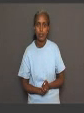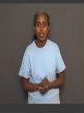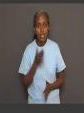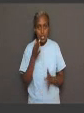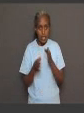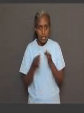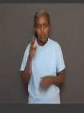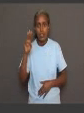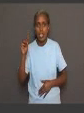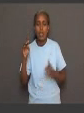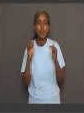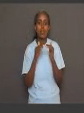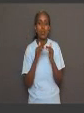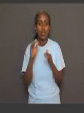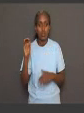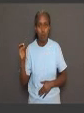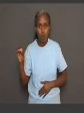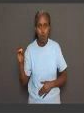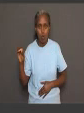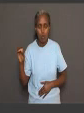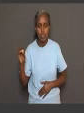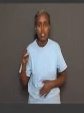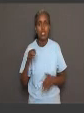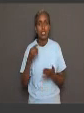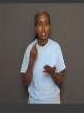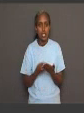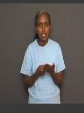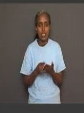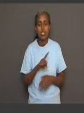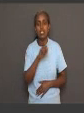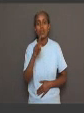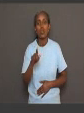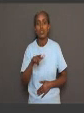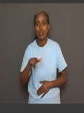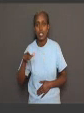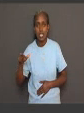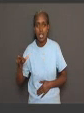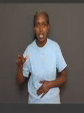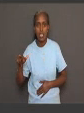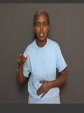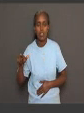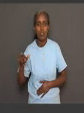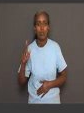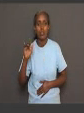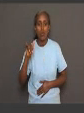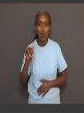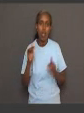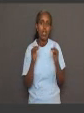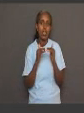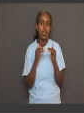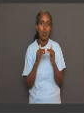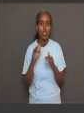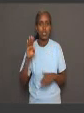If m equals o, then equation of the line will be y